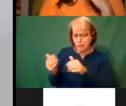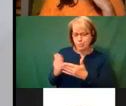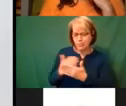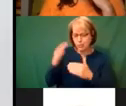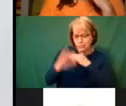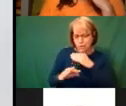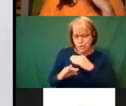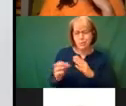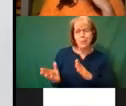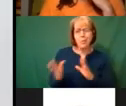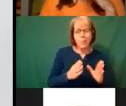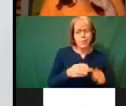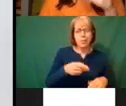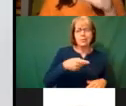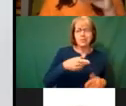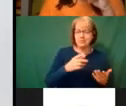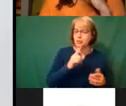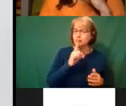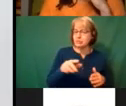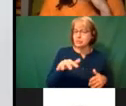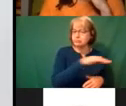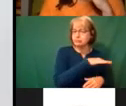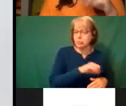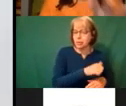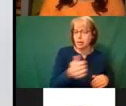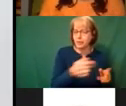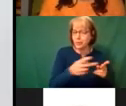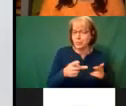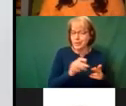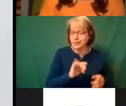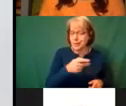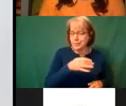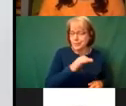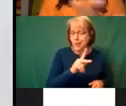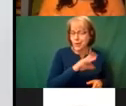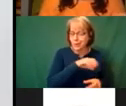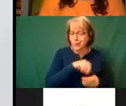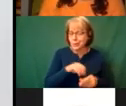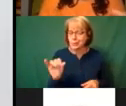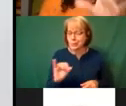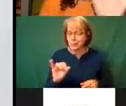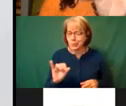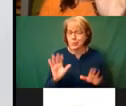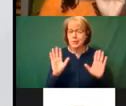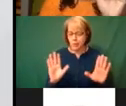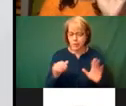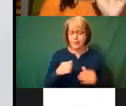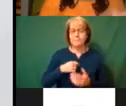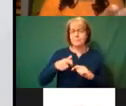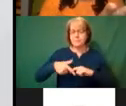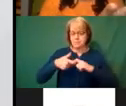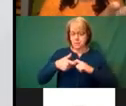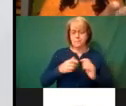Yeah, I could go on about that, but I'm going to stop there for a minute. I love this because I love James